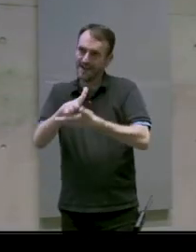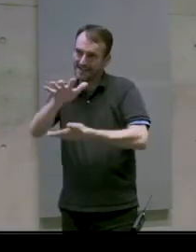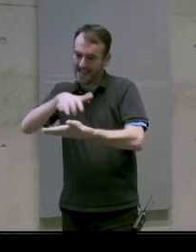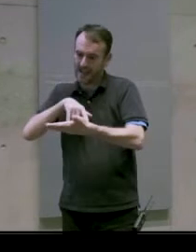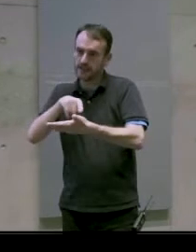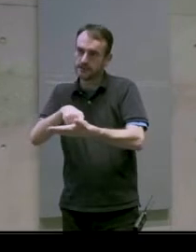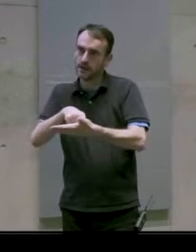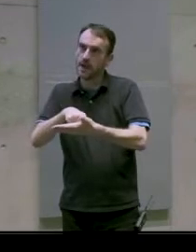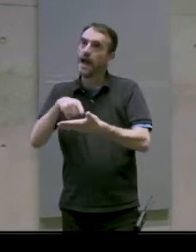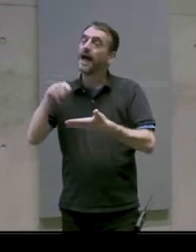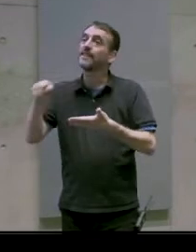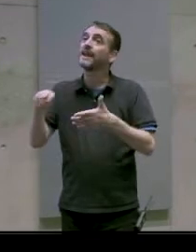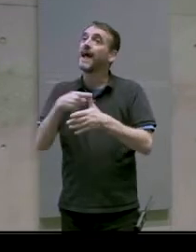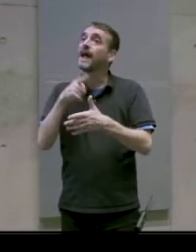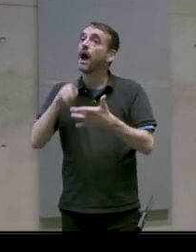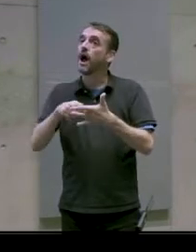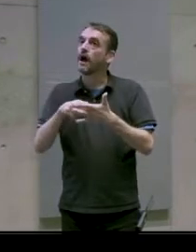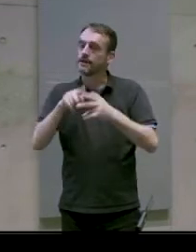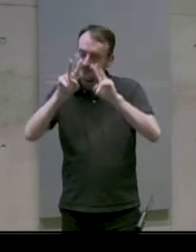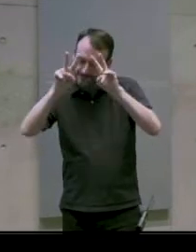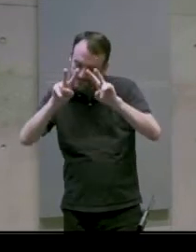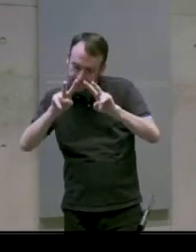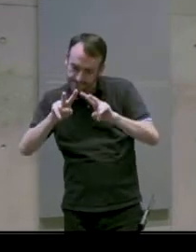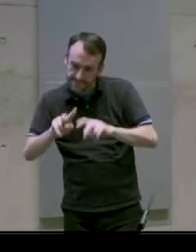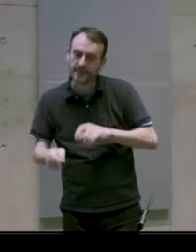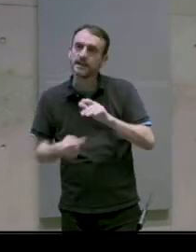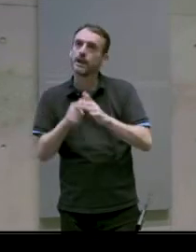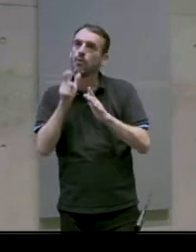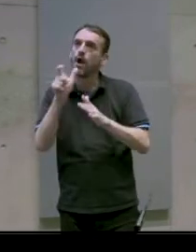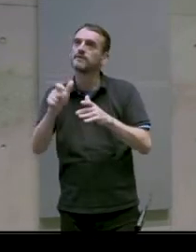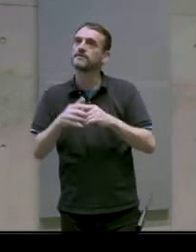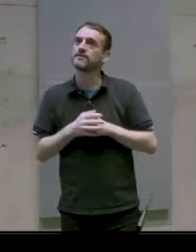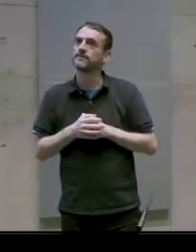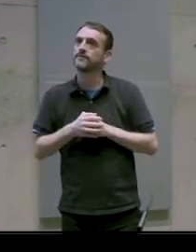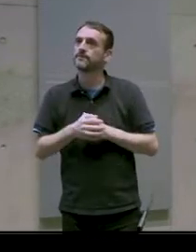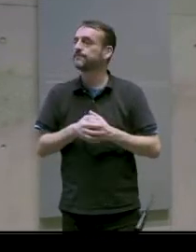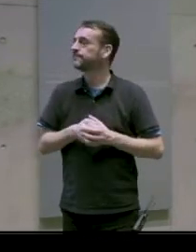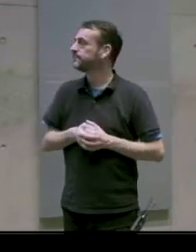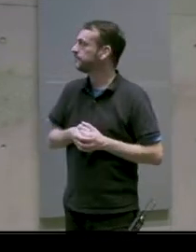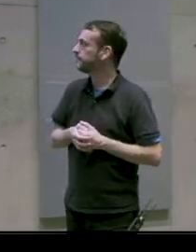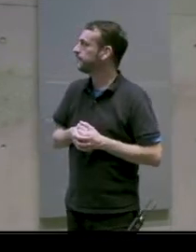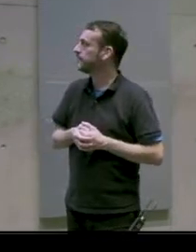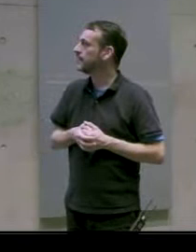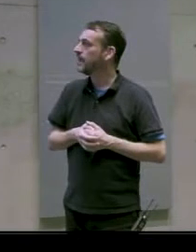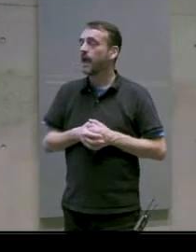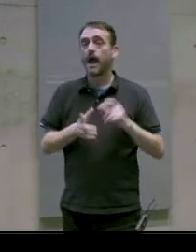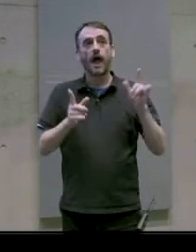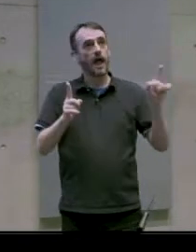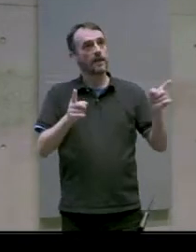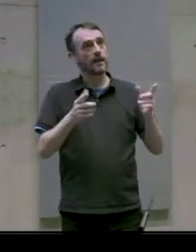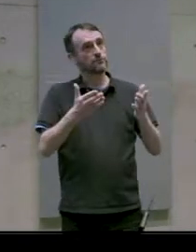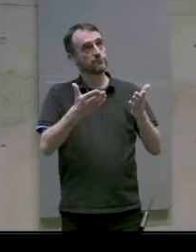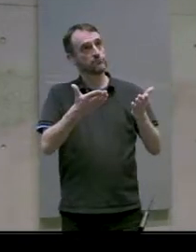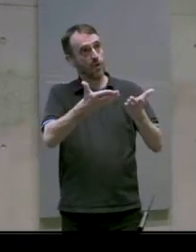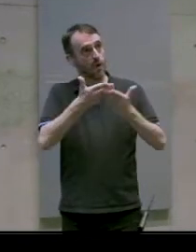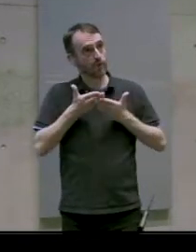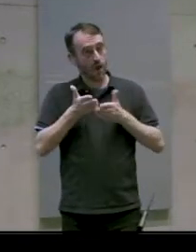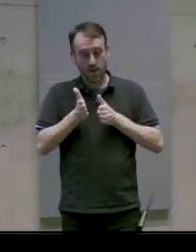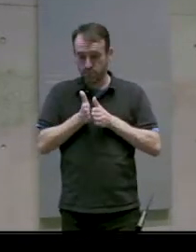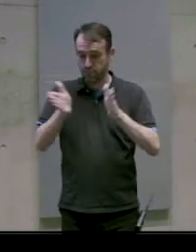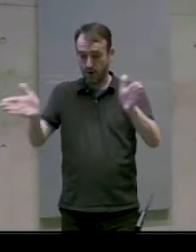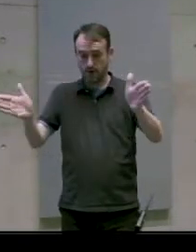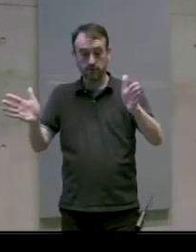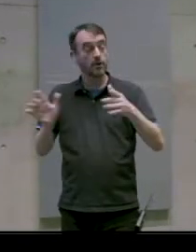key words. So the author just looked for the key words and then goes on different branches depending on what keywords they